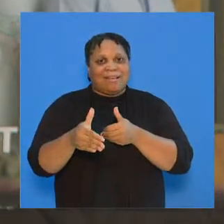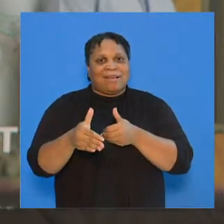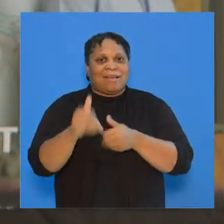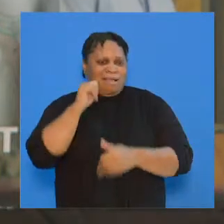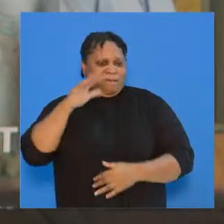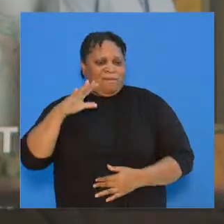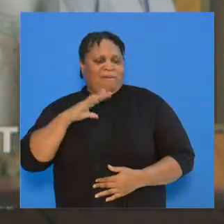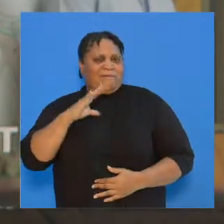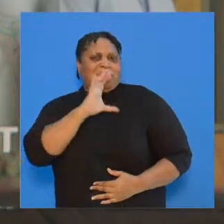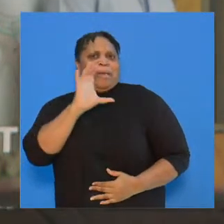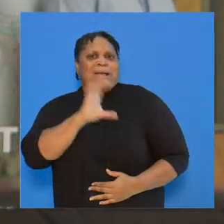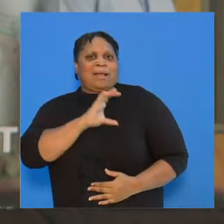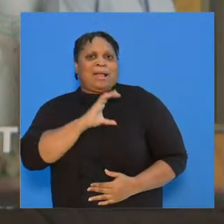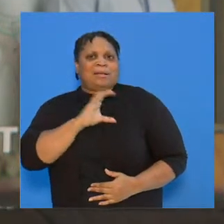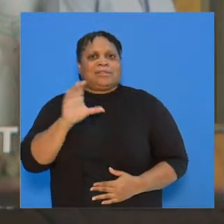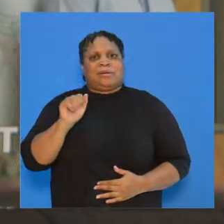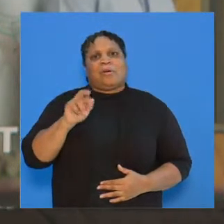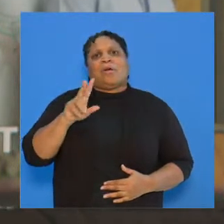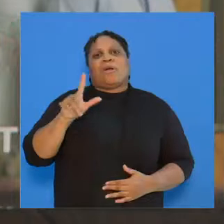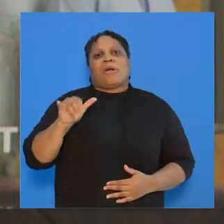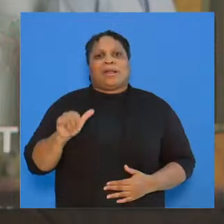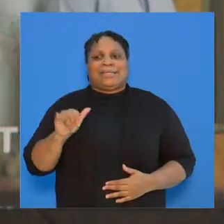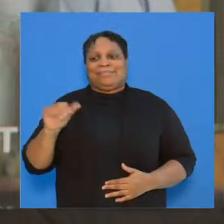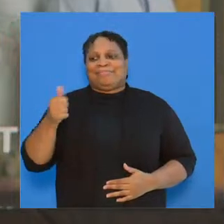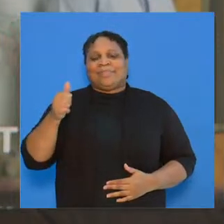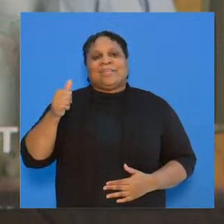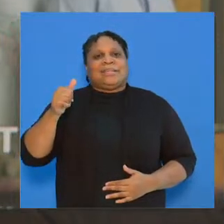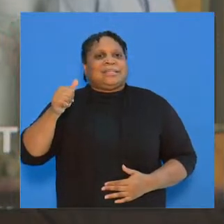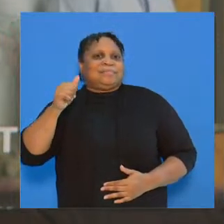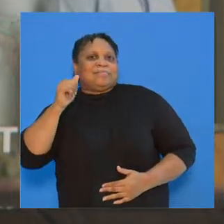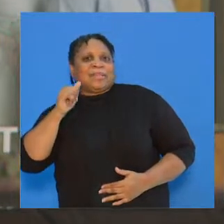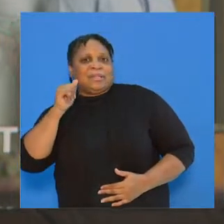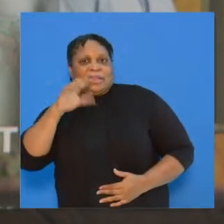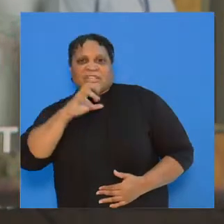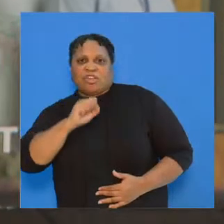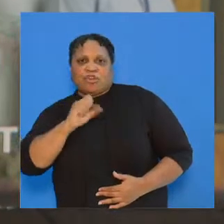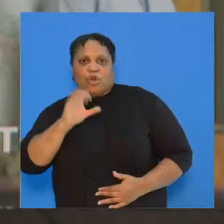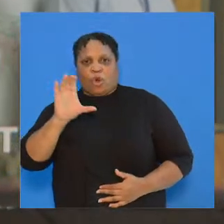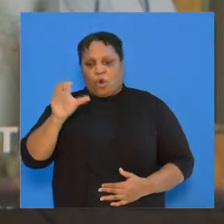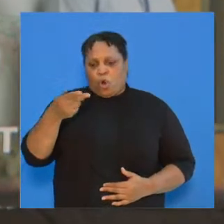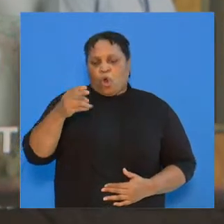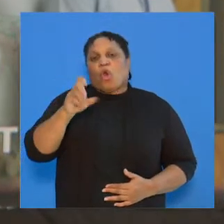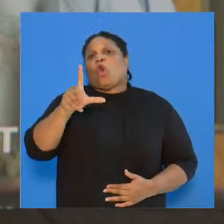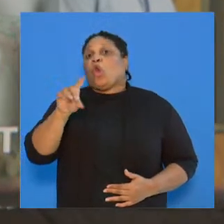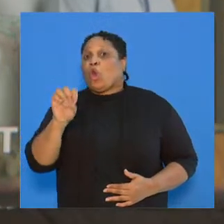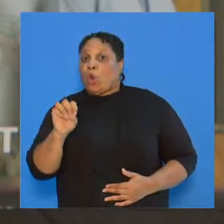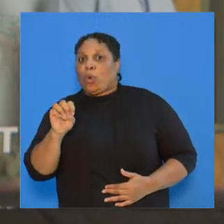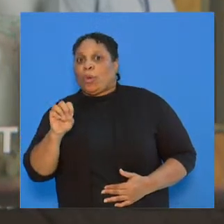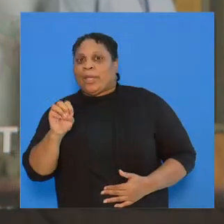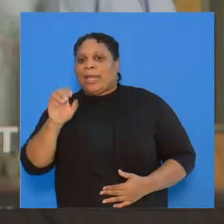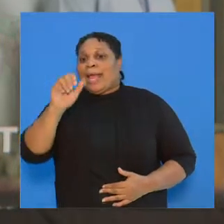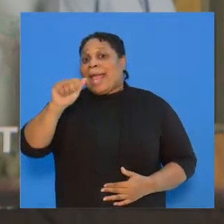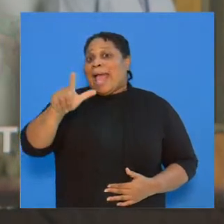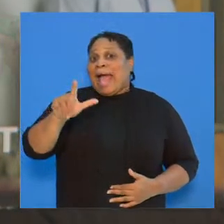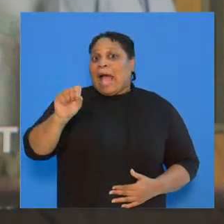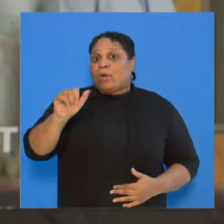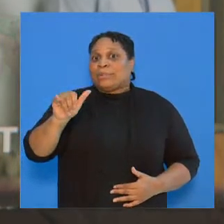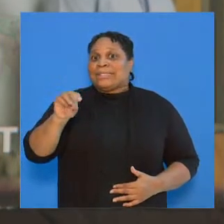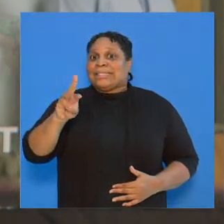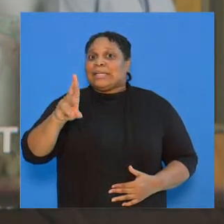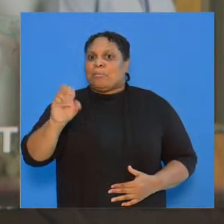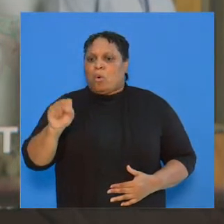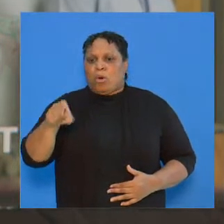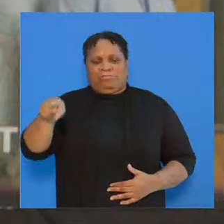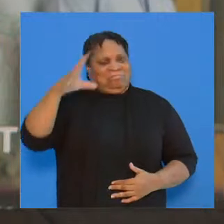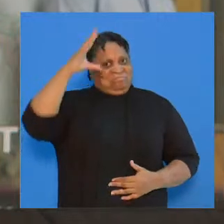female character Carly was voiced by 10-year-old Warwick Academy student Chloe Bassett. Al Seymour voiced the male